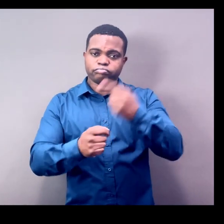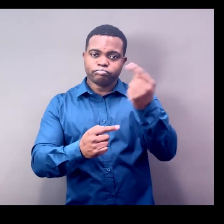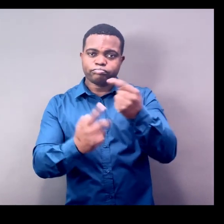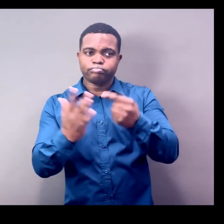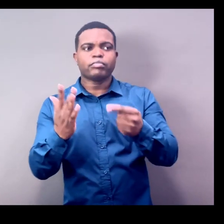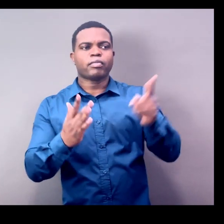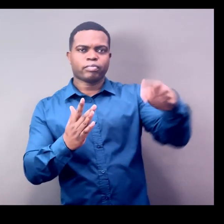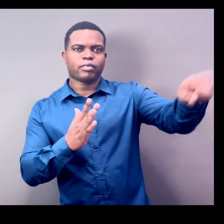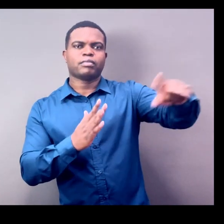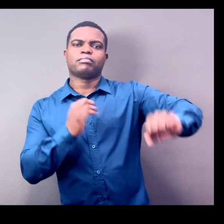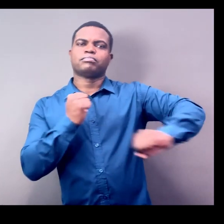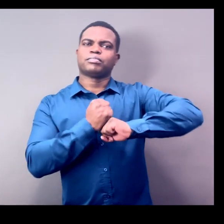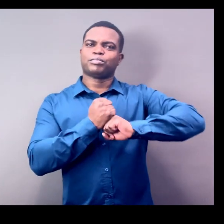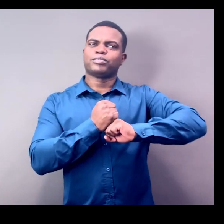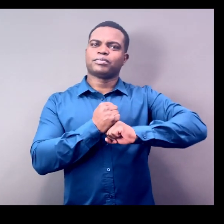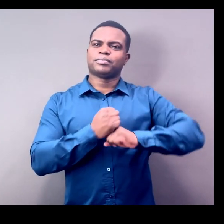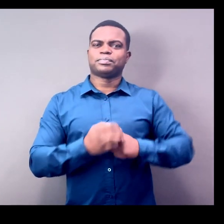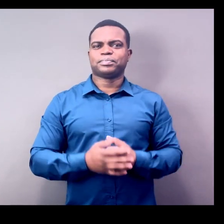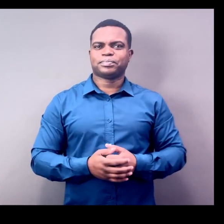doing.